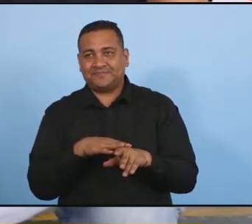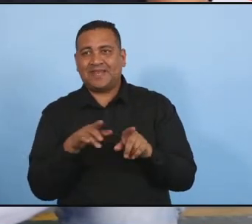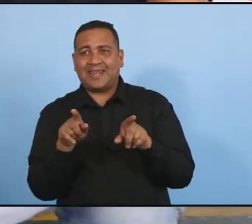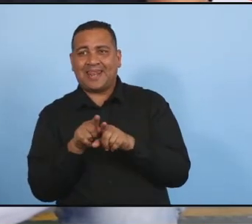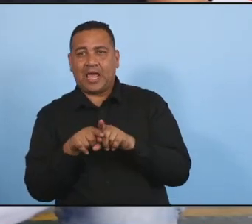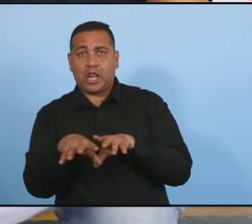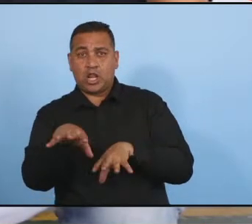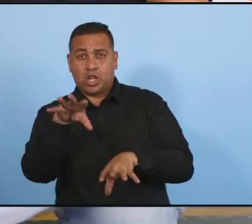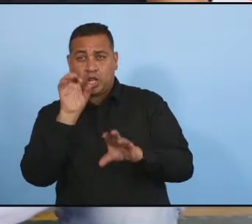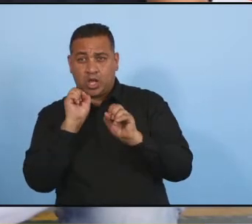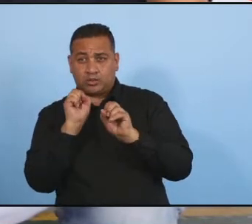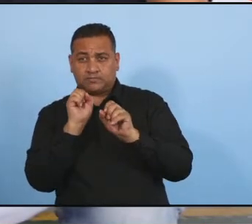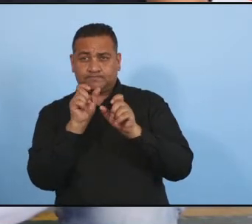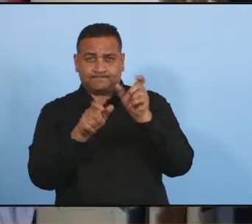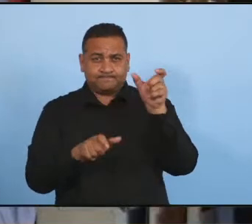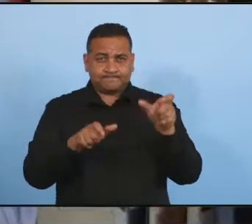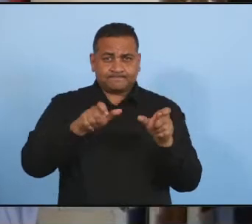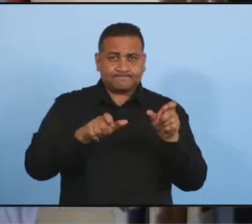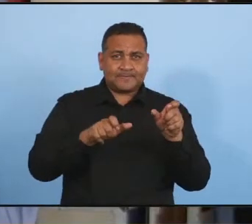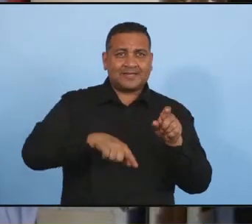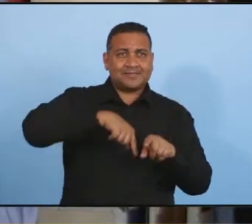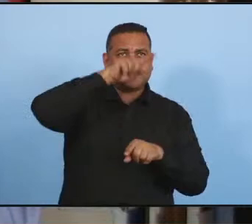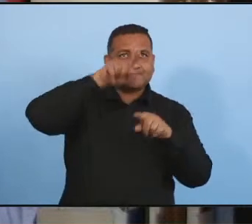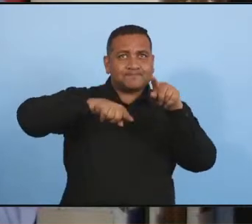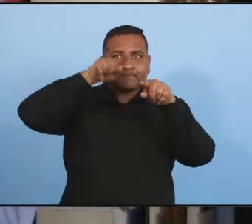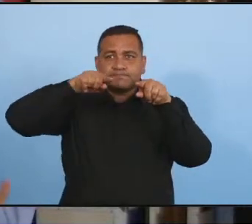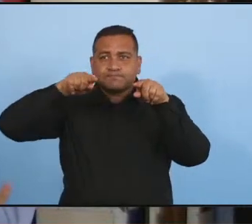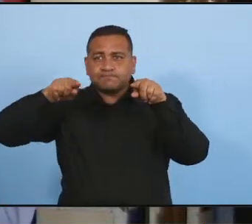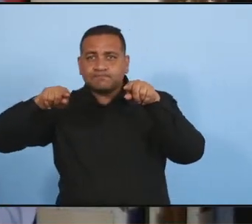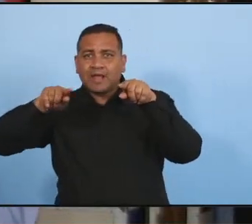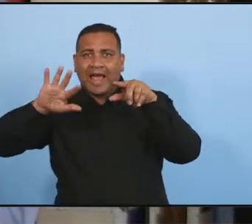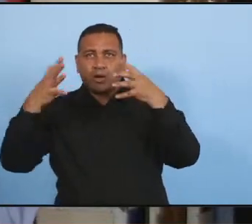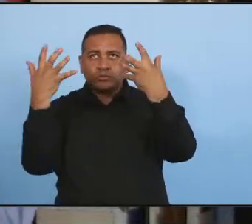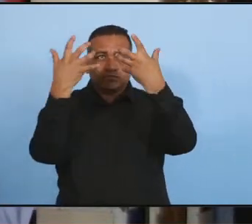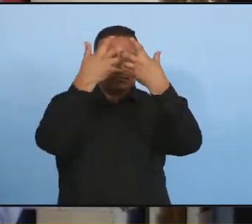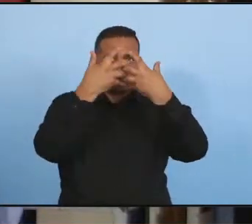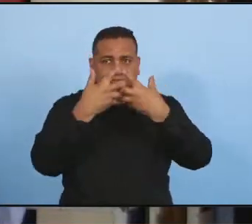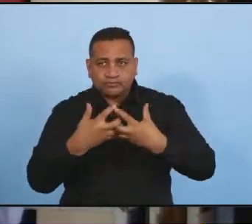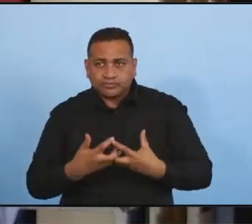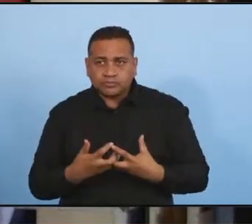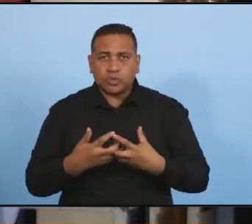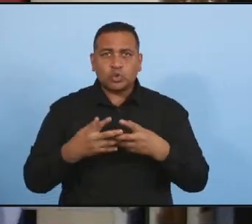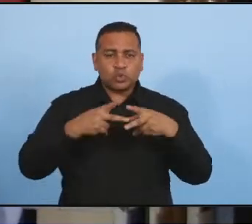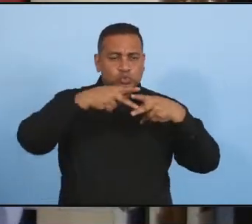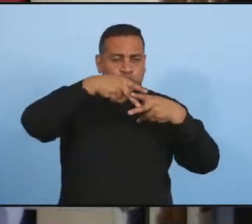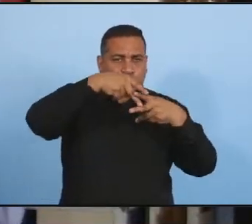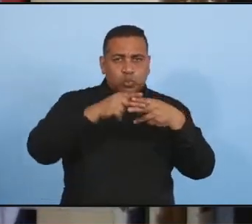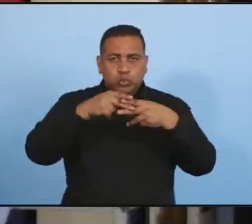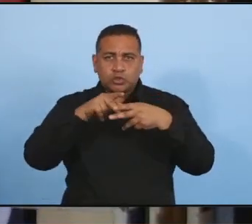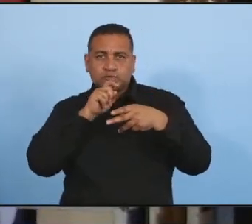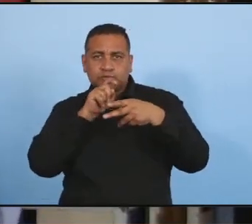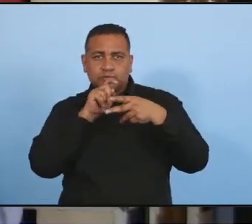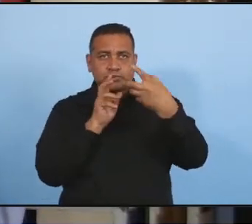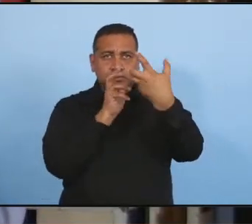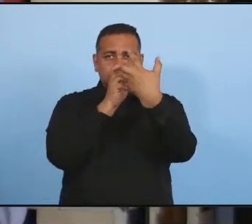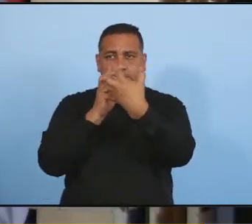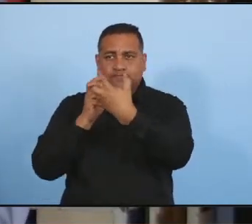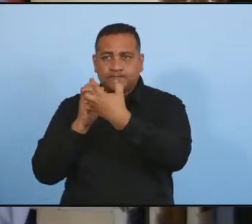schematics, learning how to use the different components, what their functions are in the circuit or in the